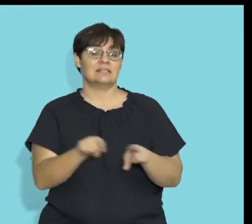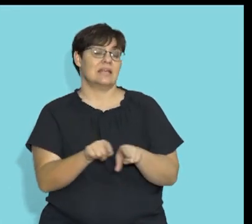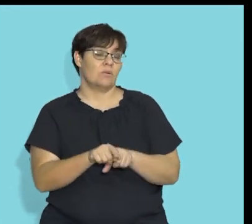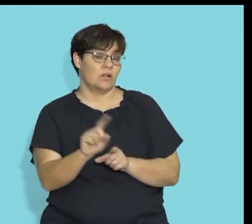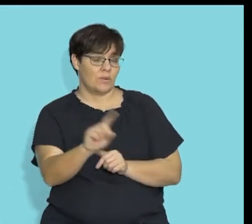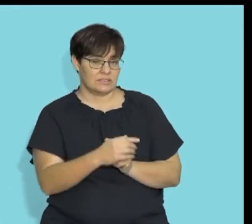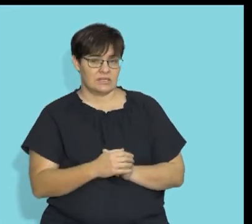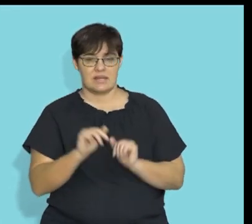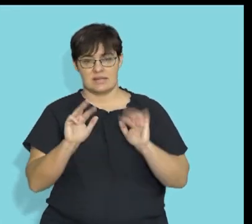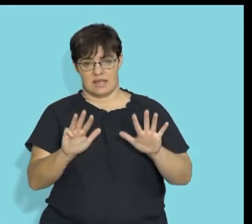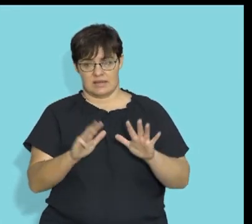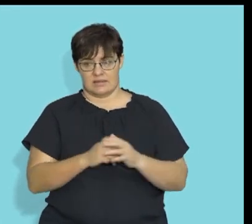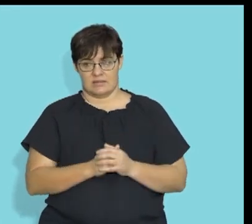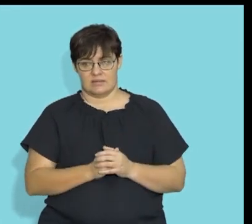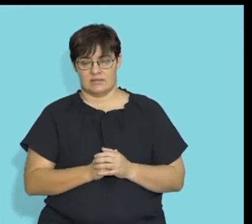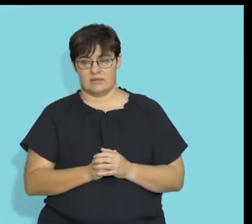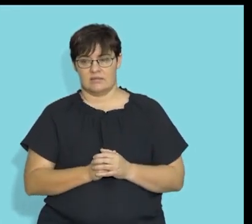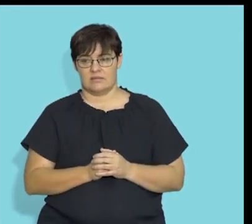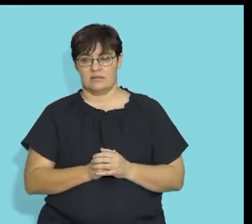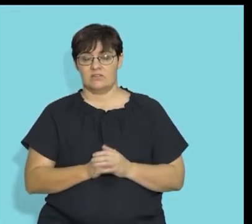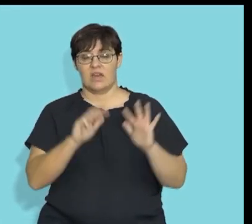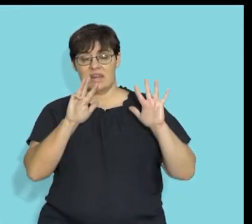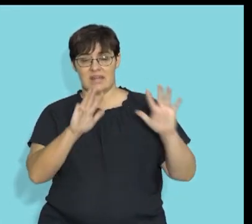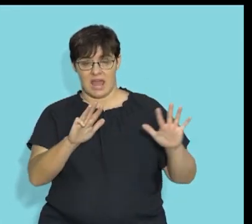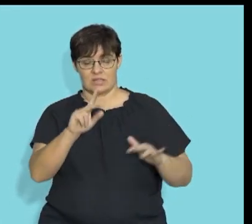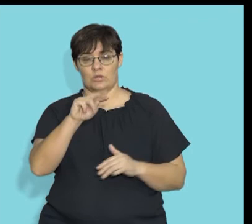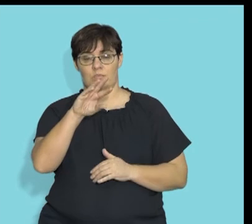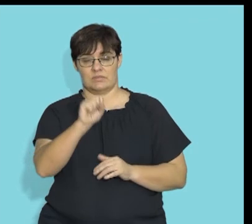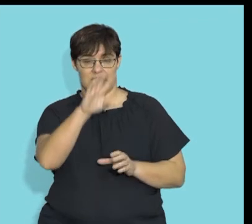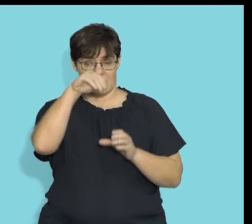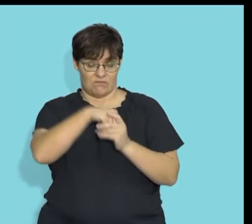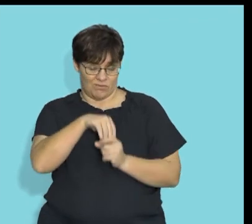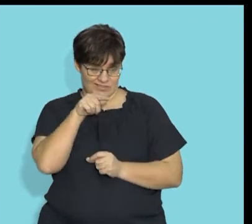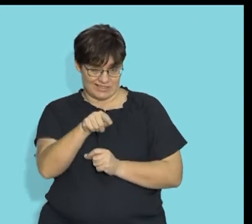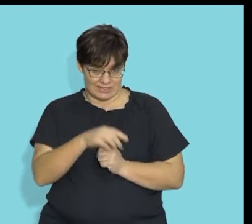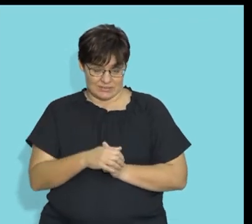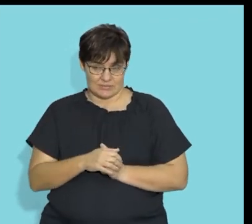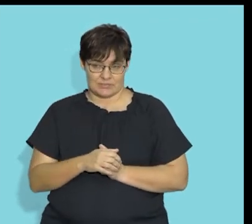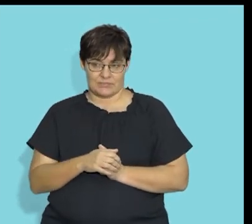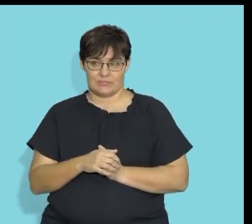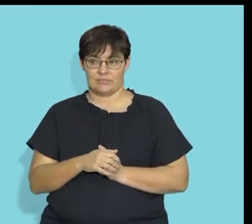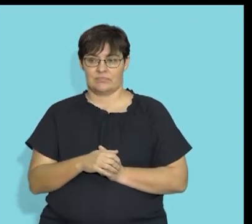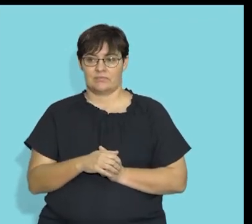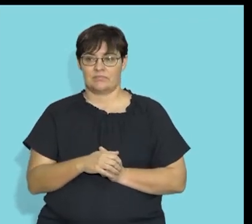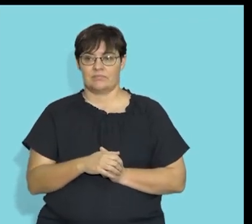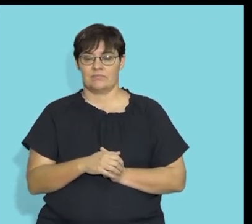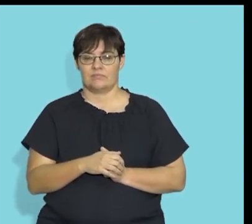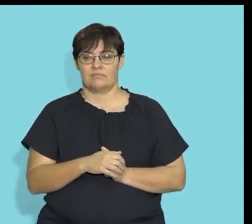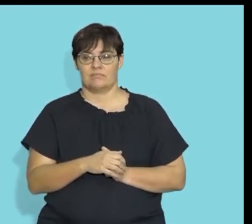see that n is equal to 9. So there are 9 terms involved in this